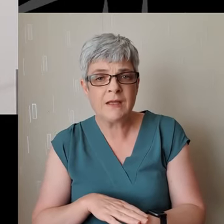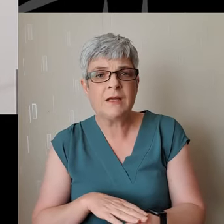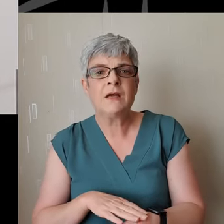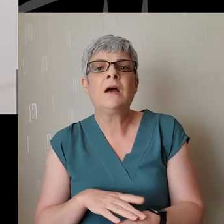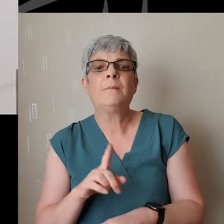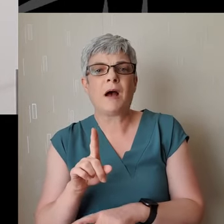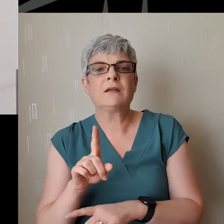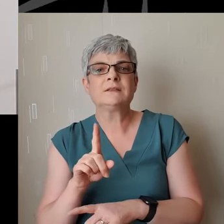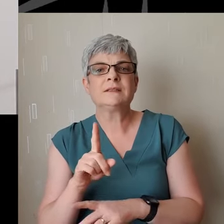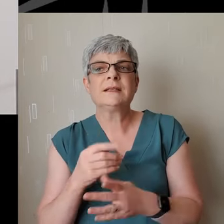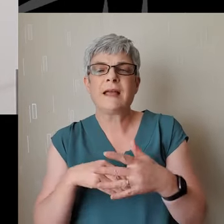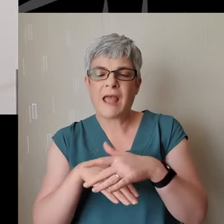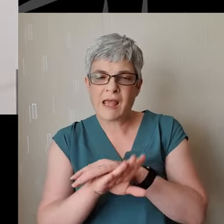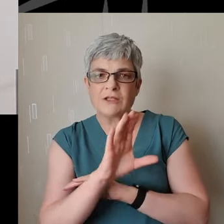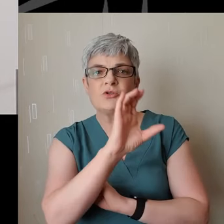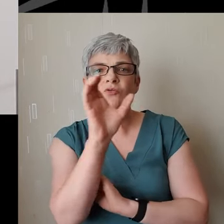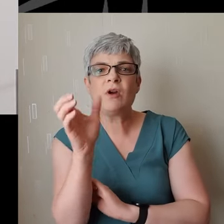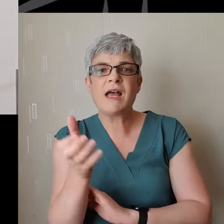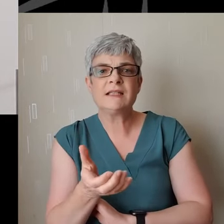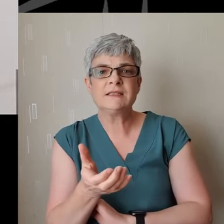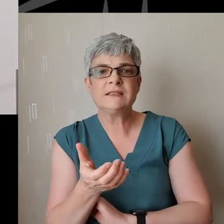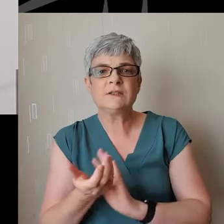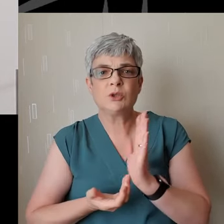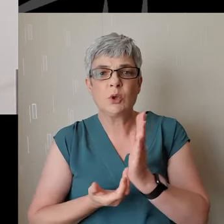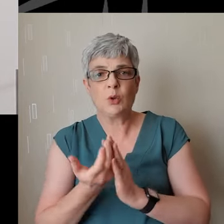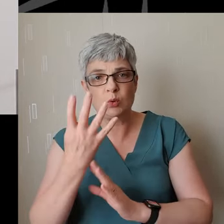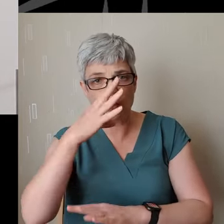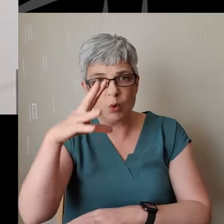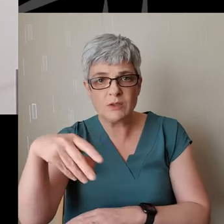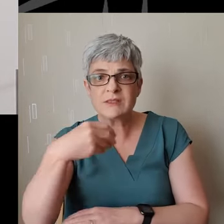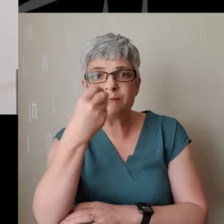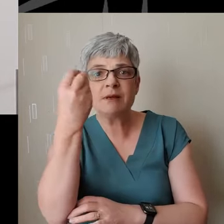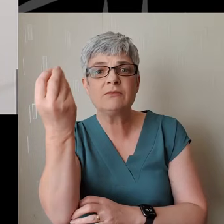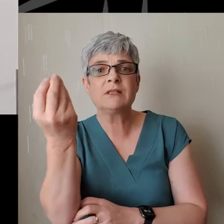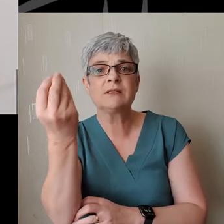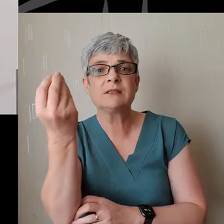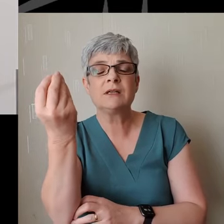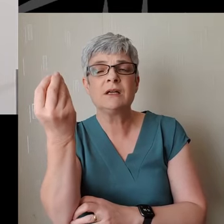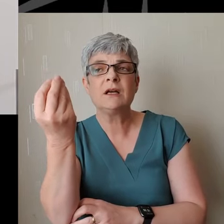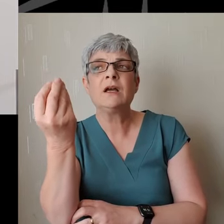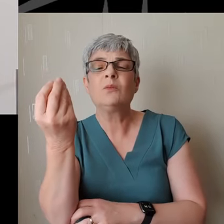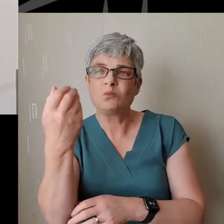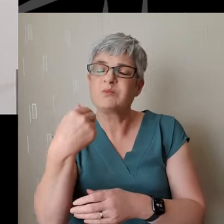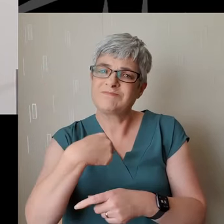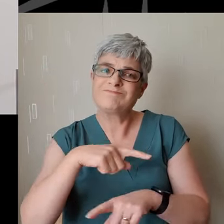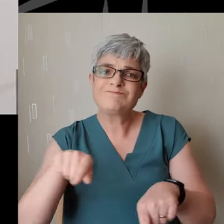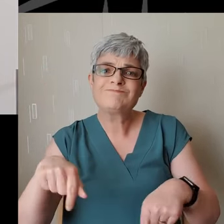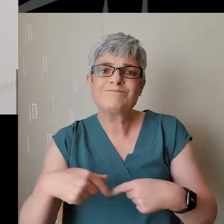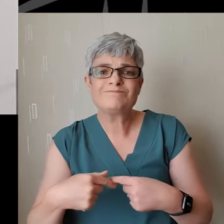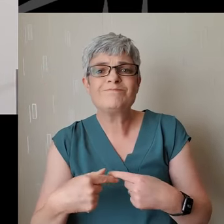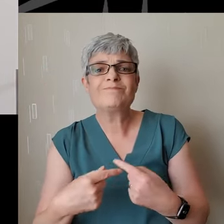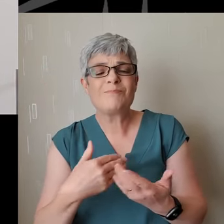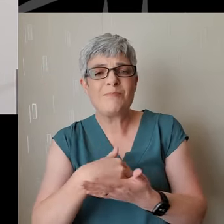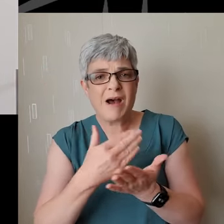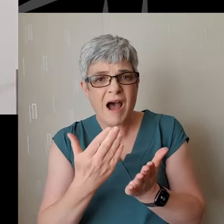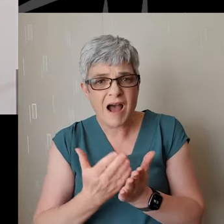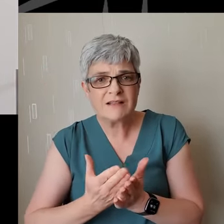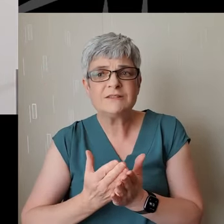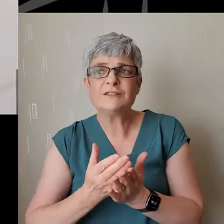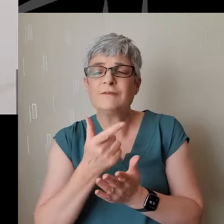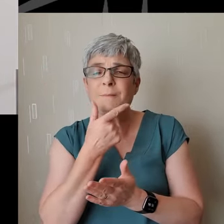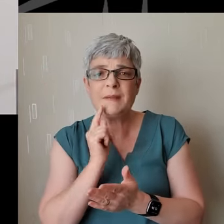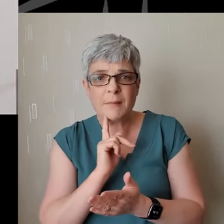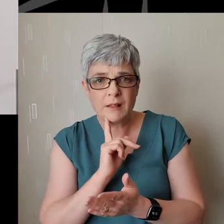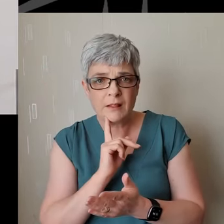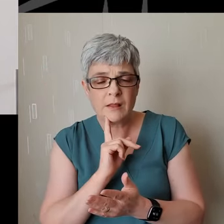nevertheless, in Christ and through your Holy Spirit, we come as part of a people, as part of a community